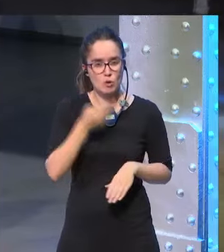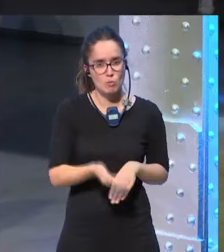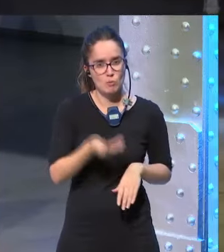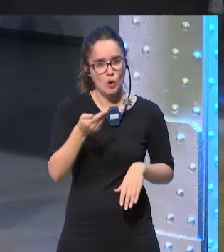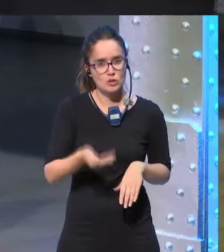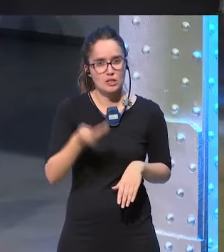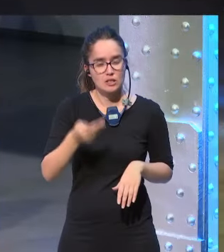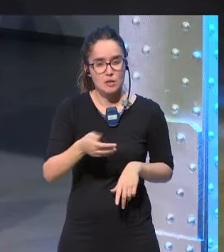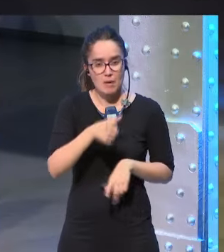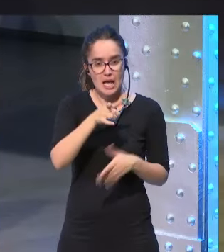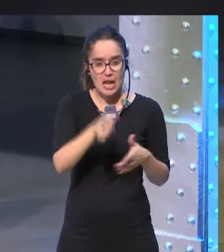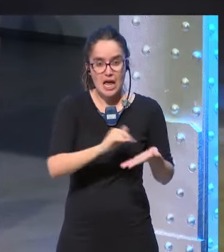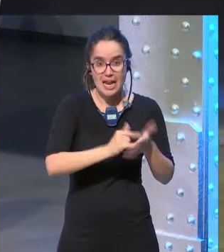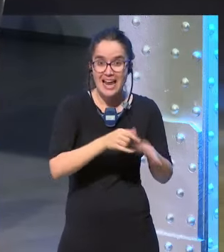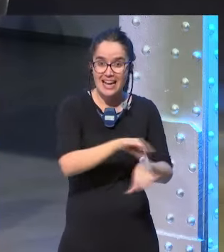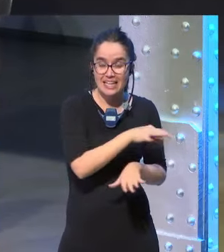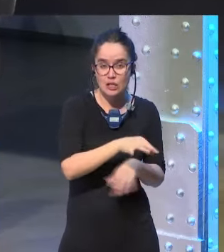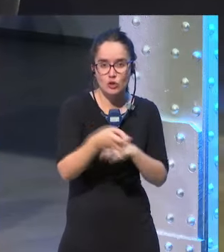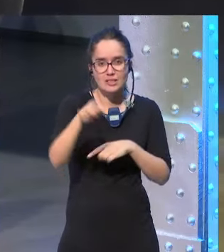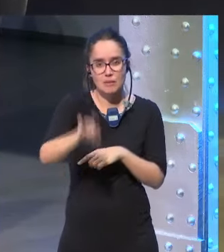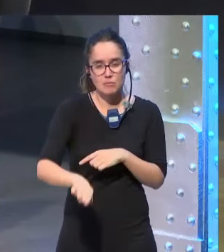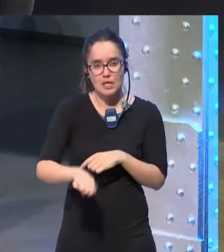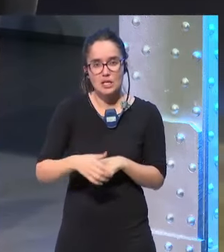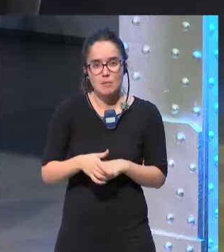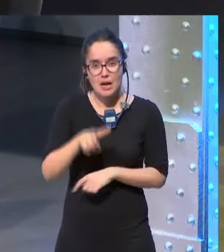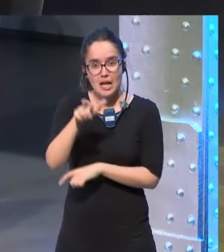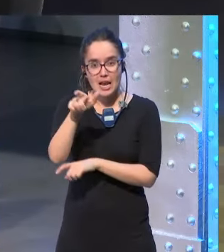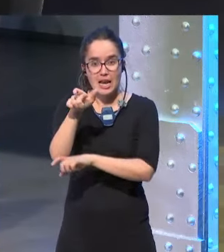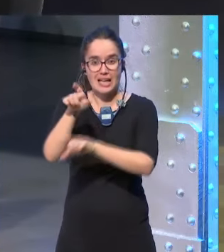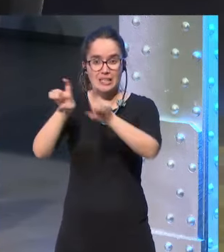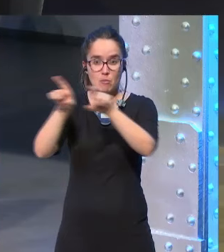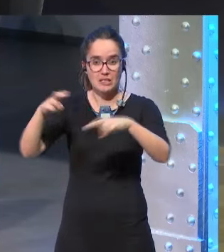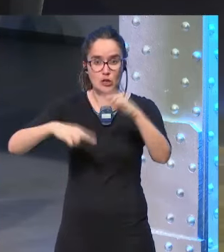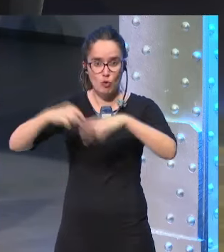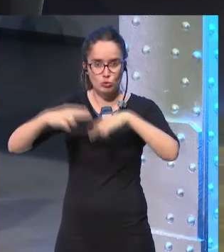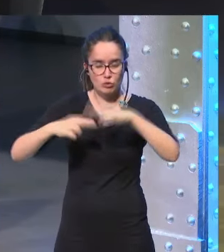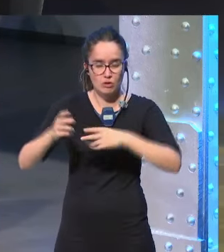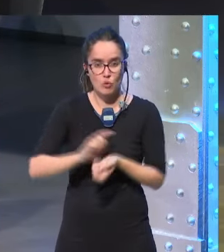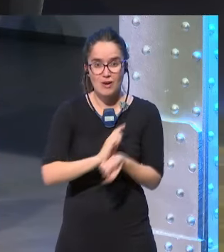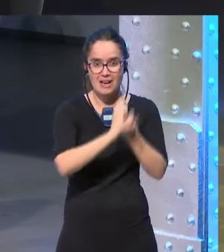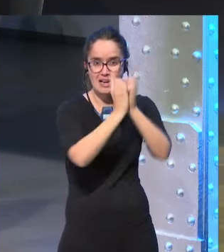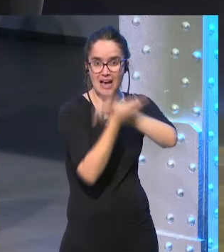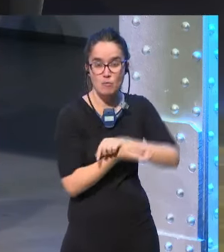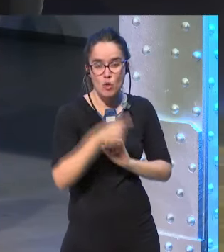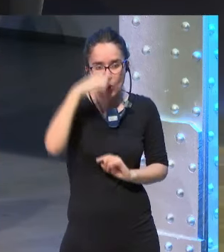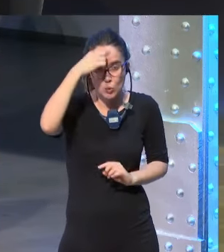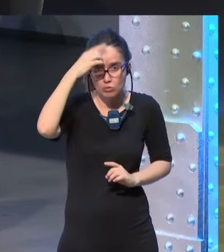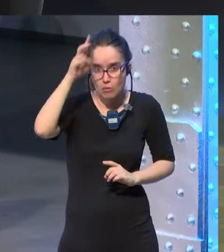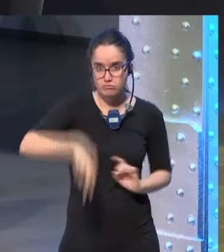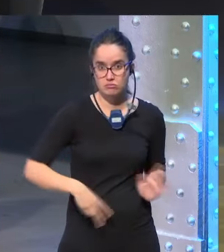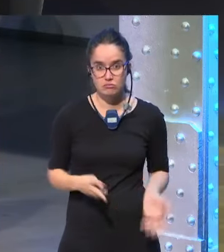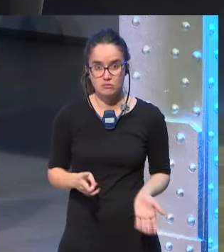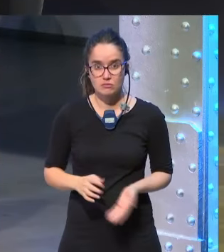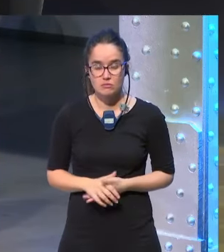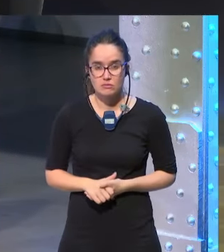companies, is that they get into this digital culture and say, okay, let's open up and see how our practice of building can actually be